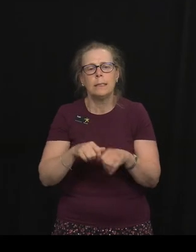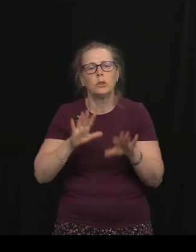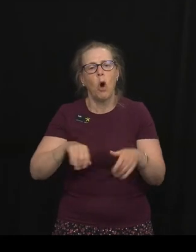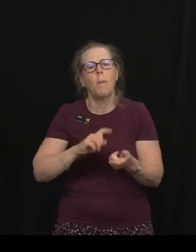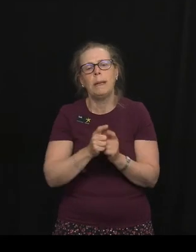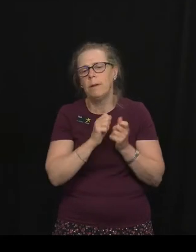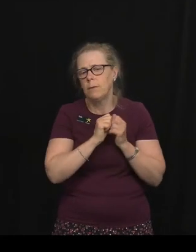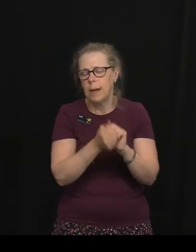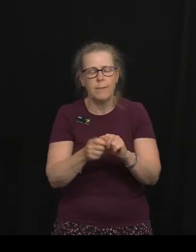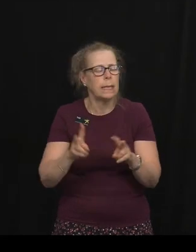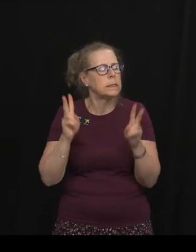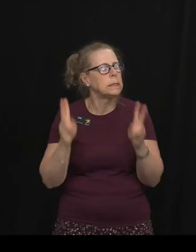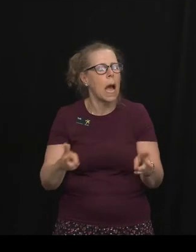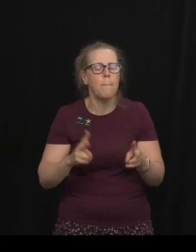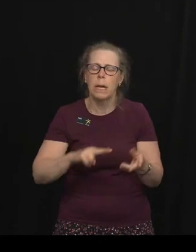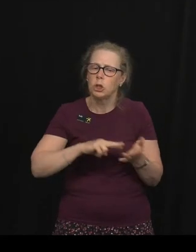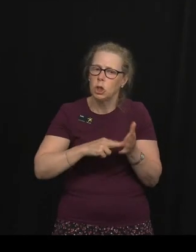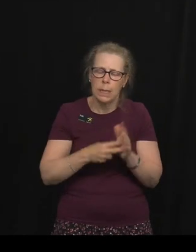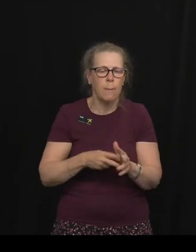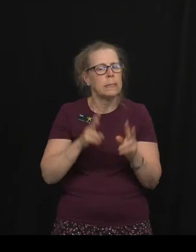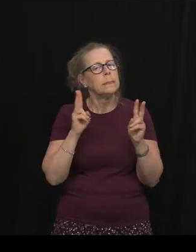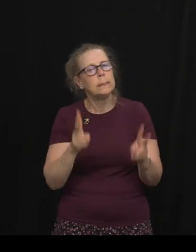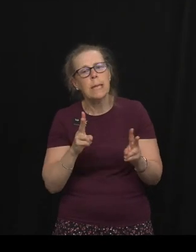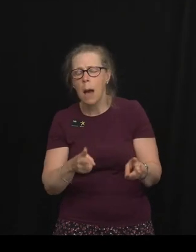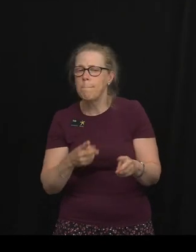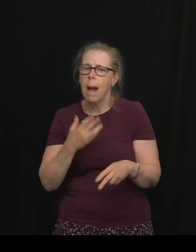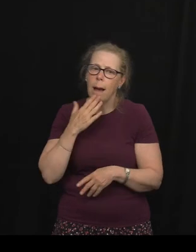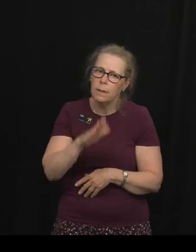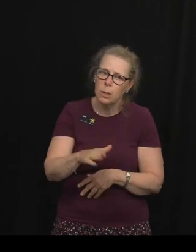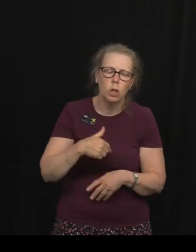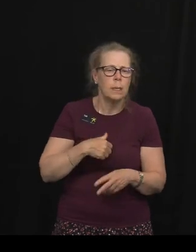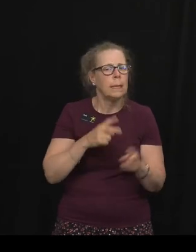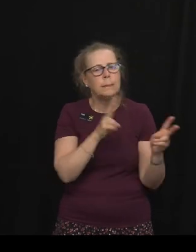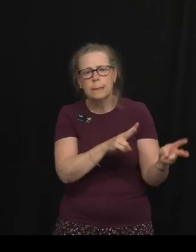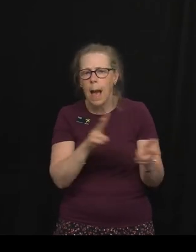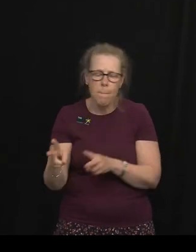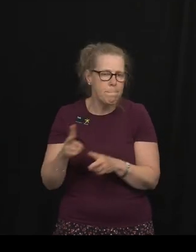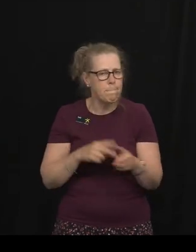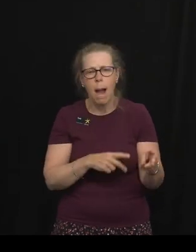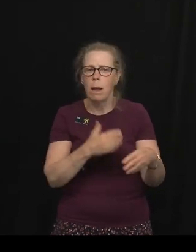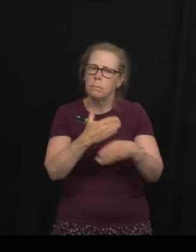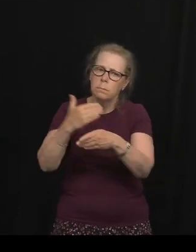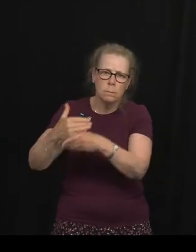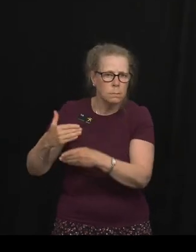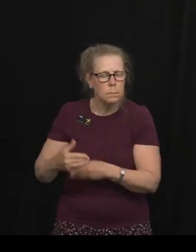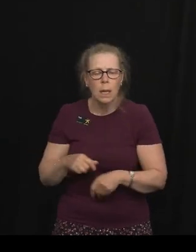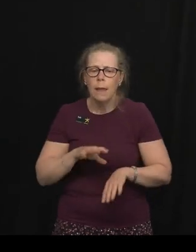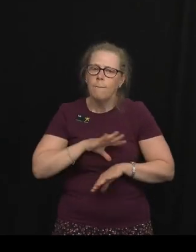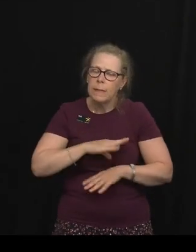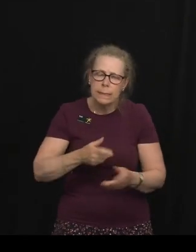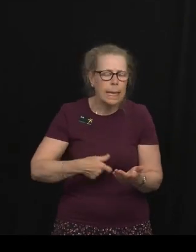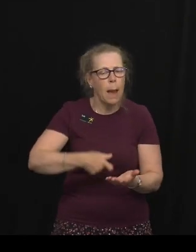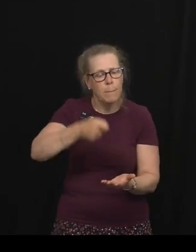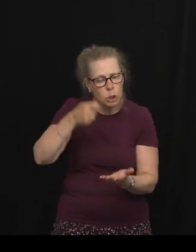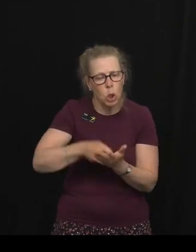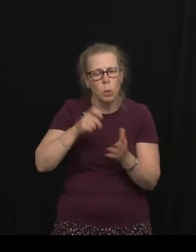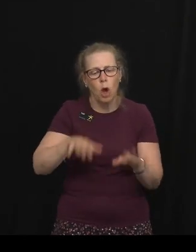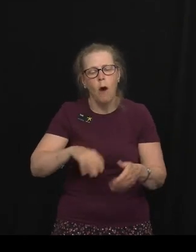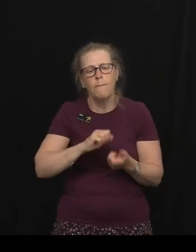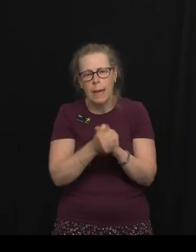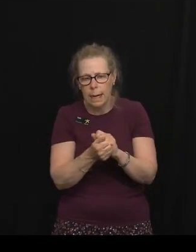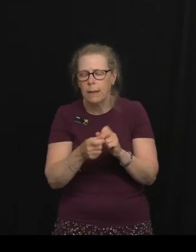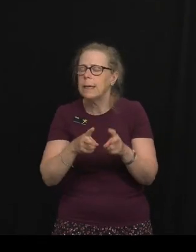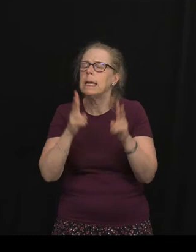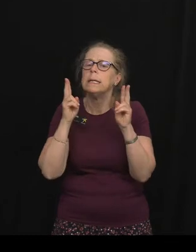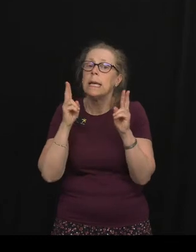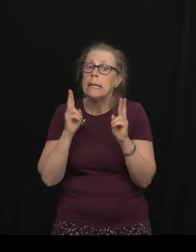the same systems. We have the same procedures. People are into processes. There are no decision taking. We are in a worse